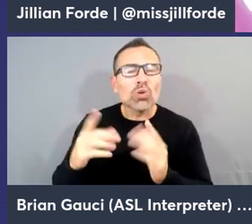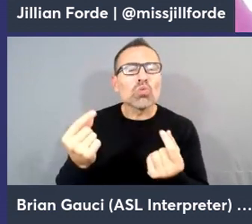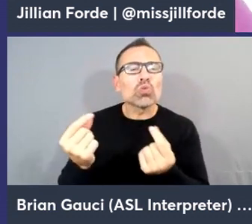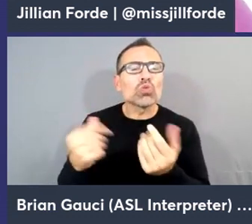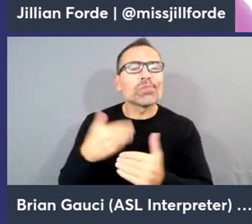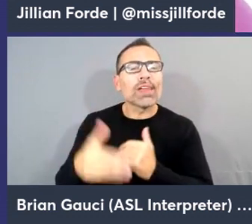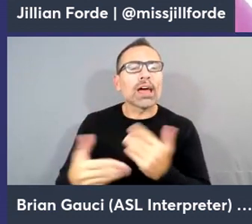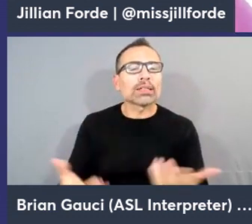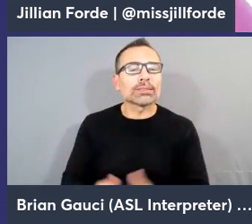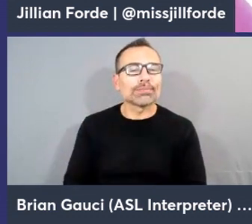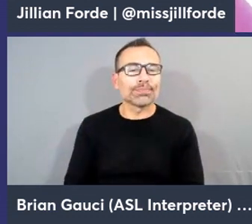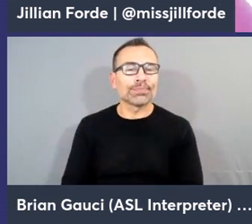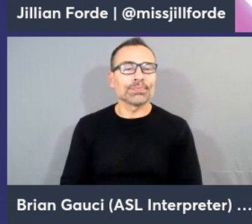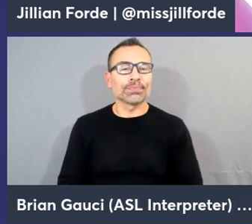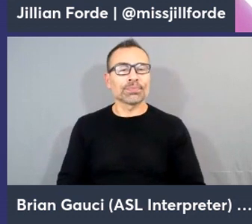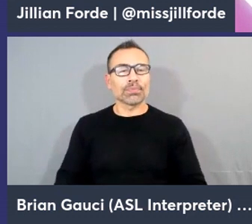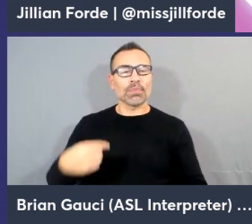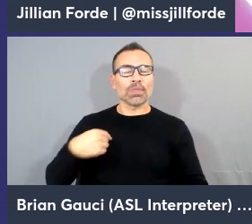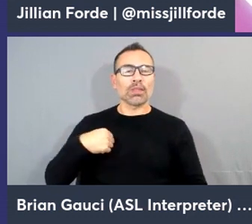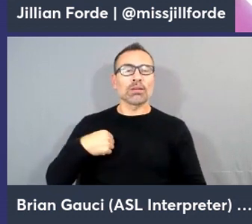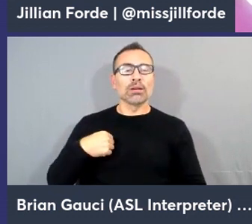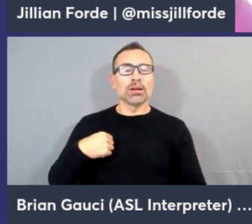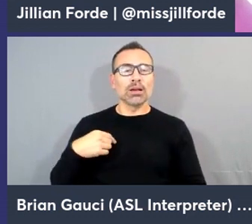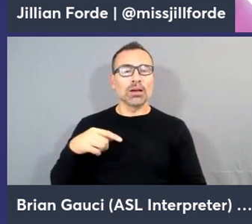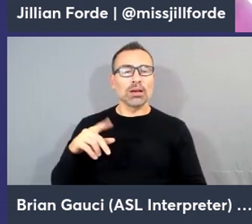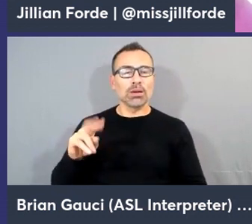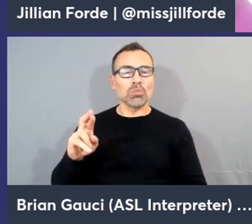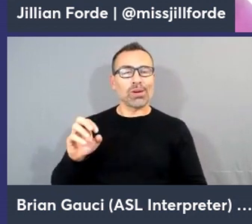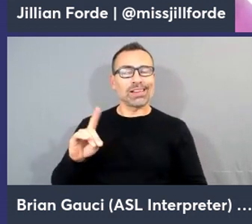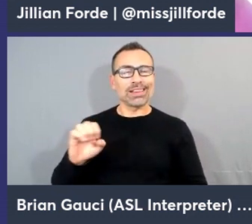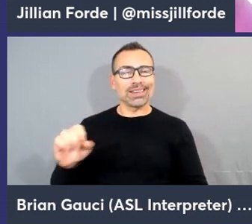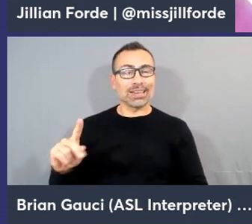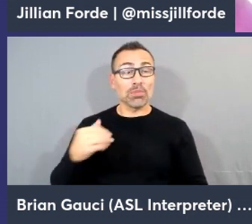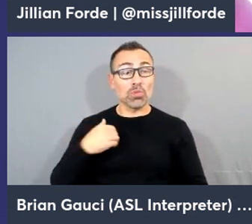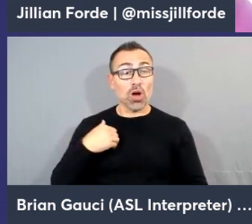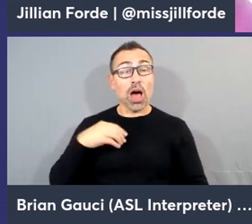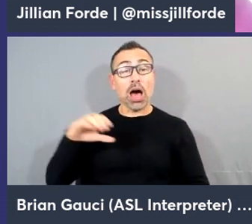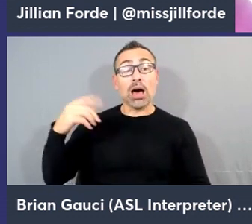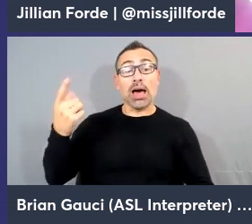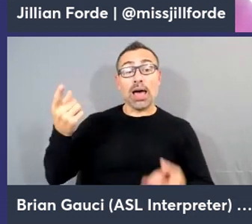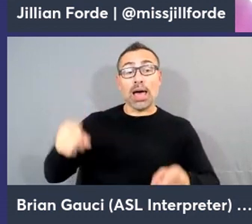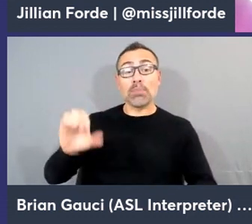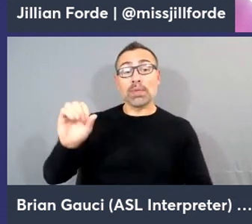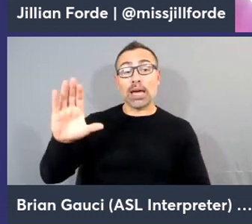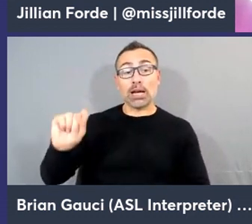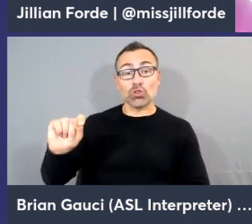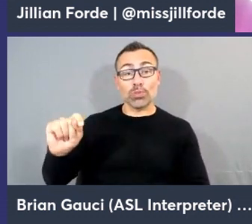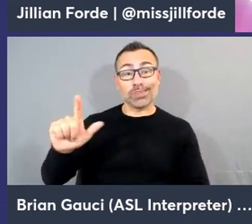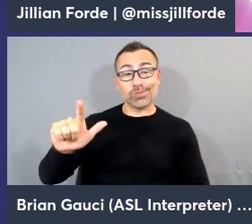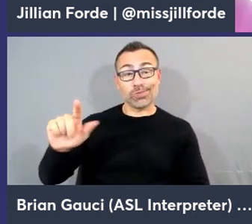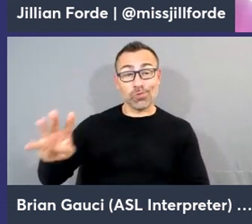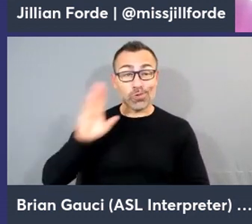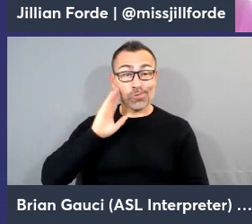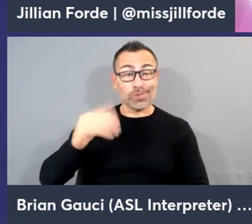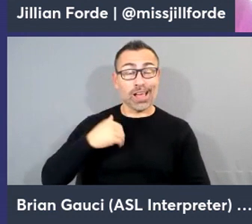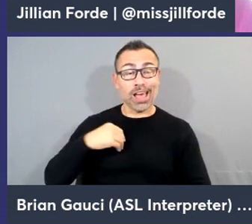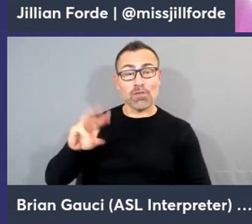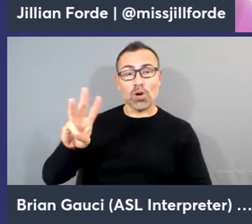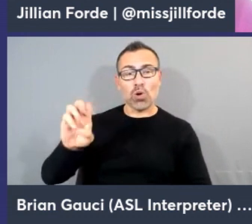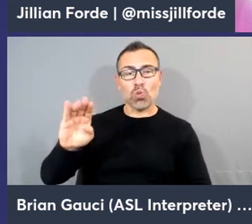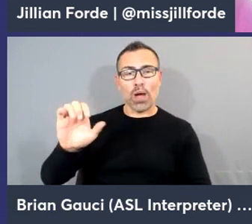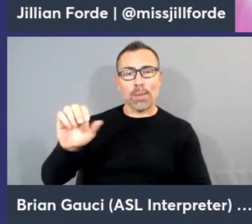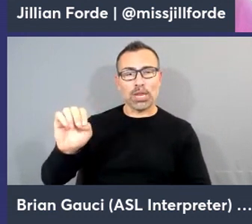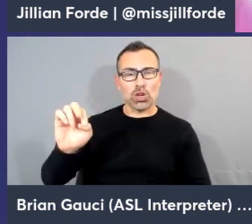Yeah, we have a webinar coming up on October 24th, and that webinar will actually give a deeper understanding